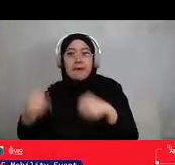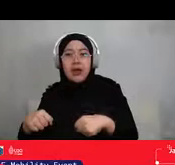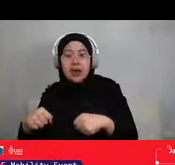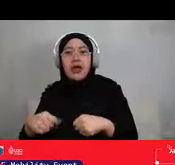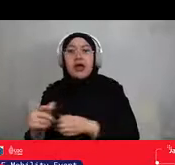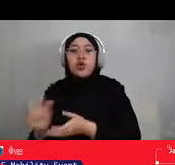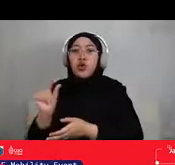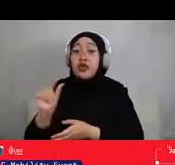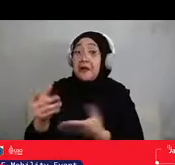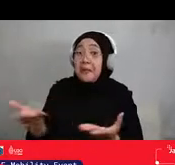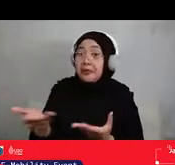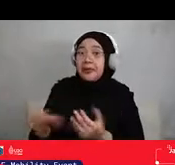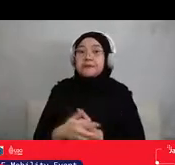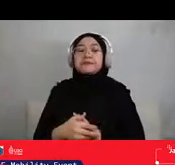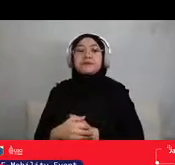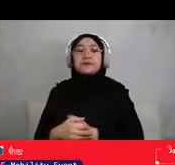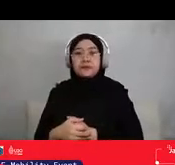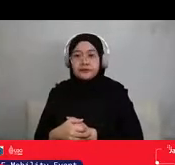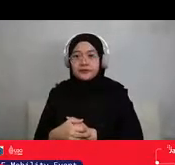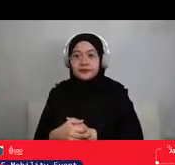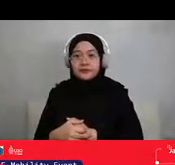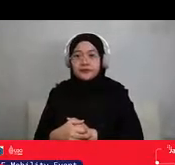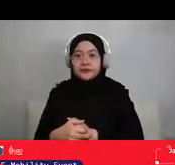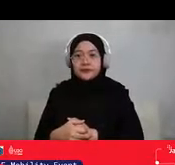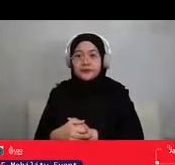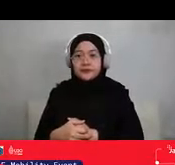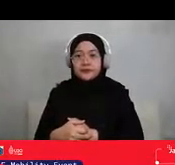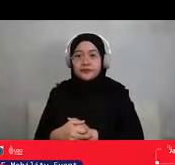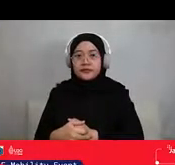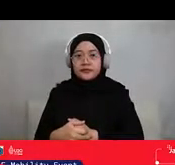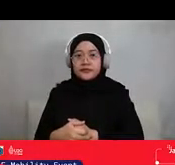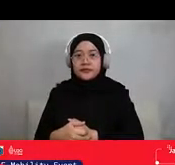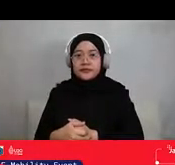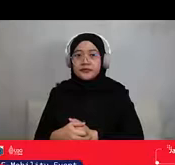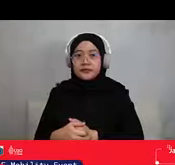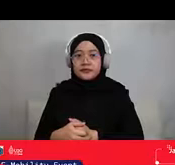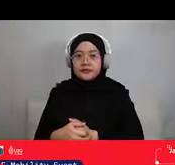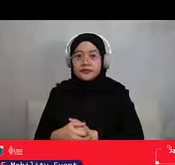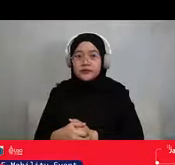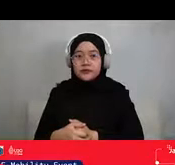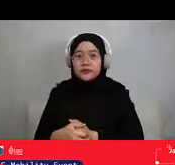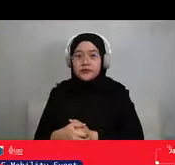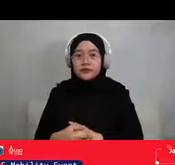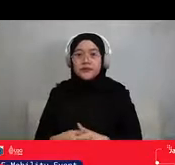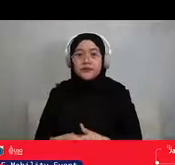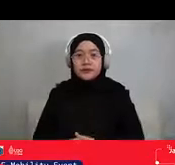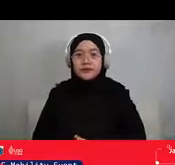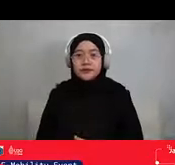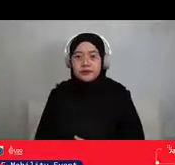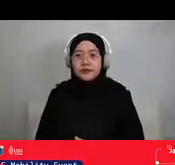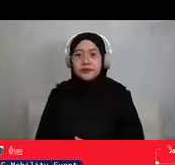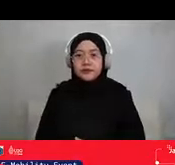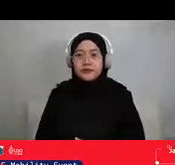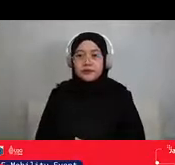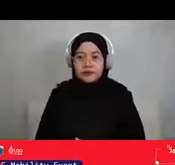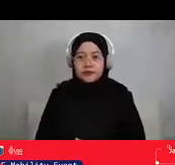covering the business models that are adopted in Latin America. So we look at some of the other